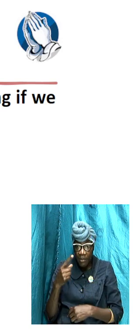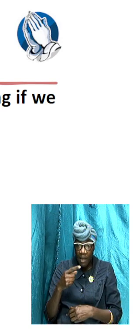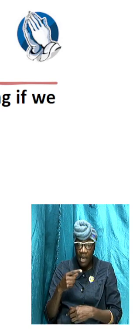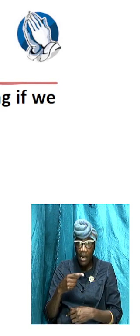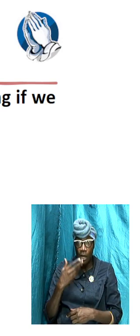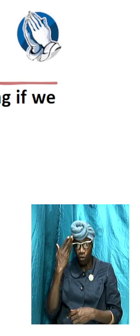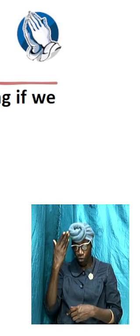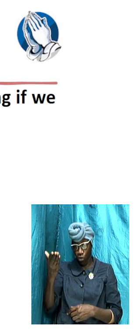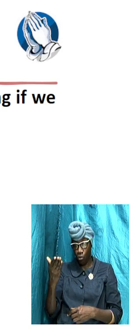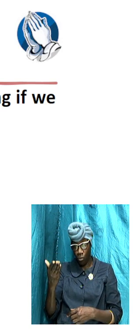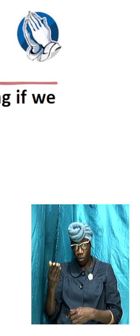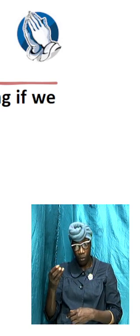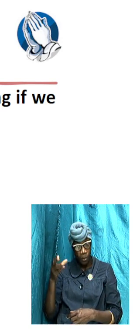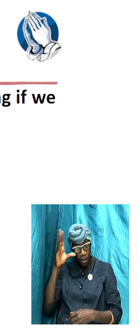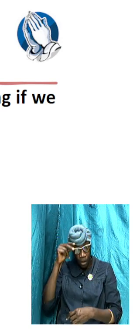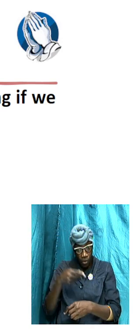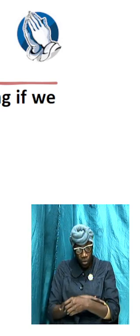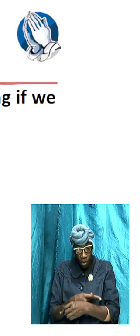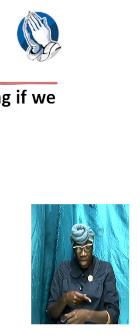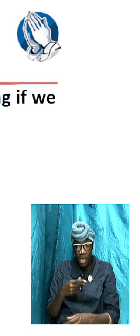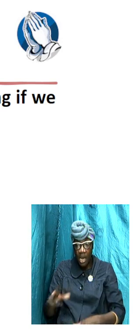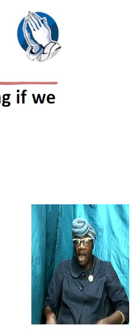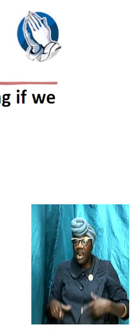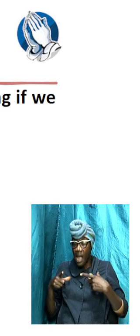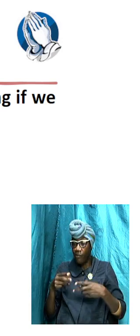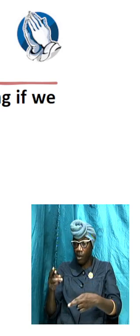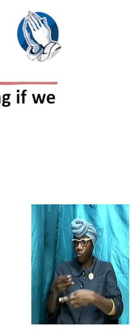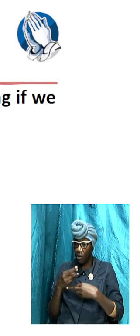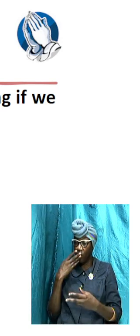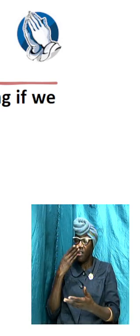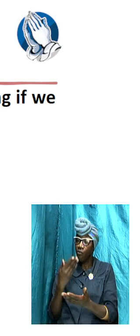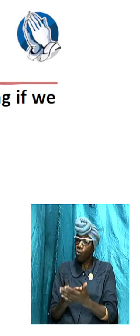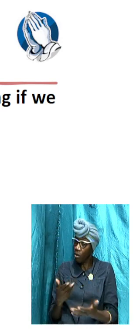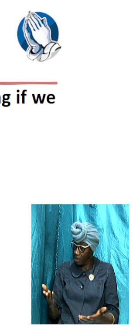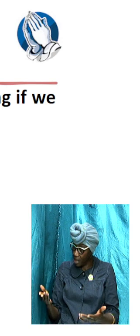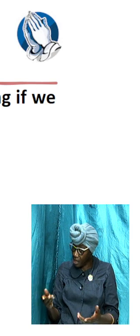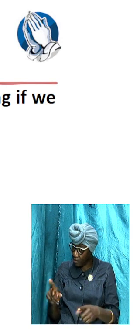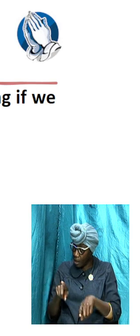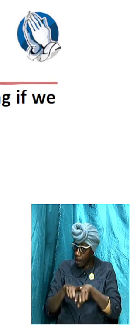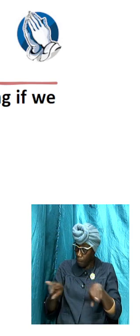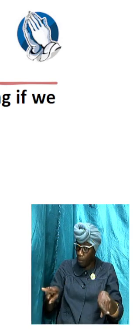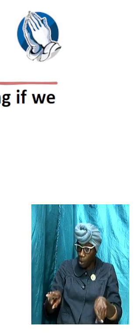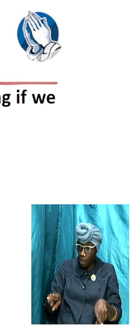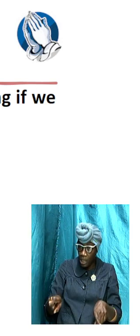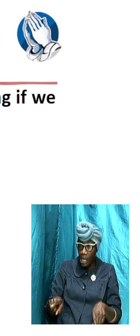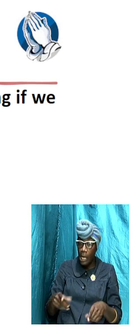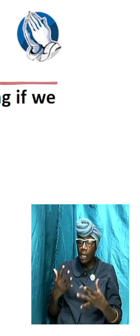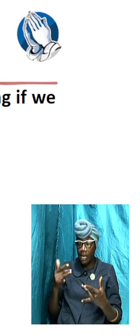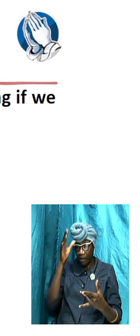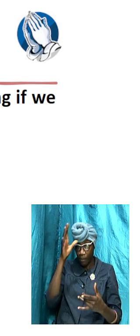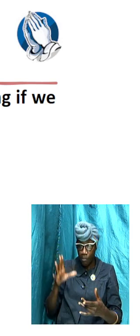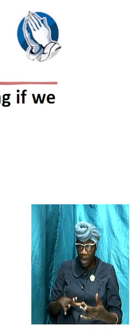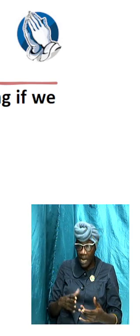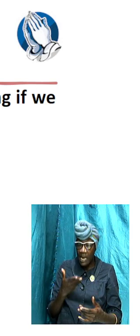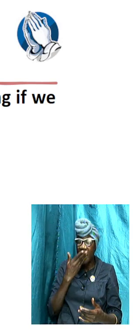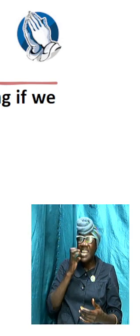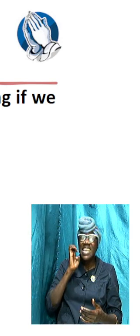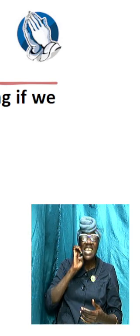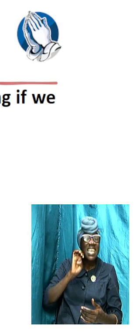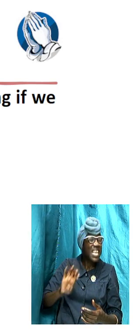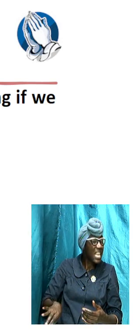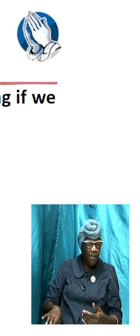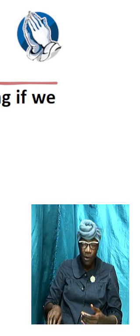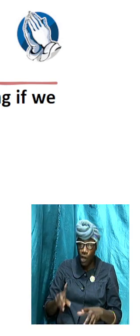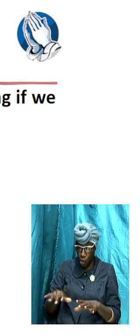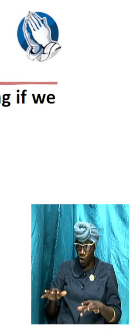thy lifetime receive thy good things, and likewise Lazarus evil things. But now he is comforted, and thou